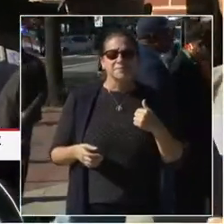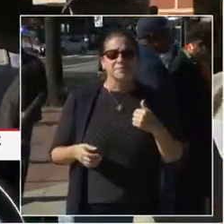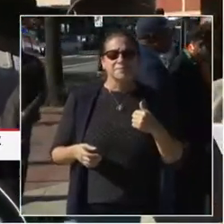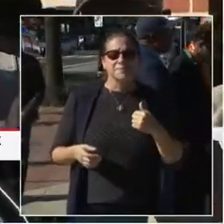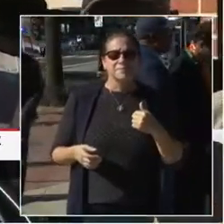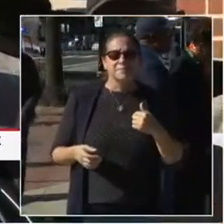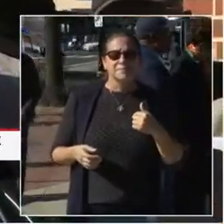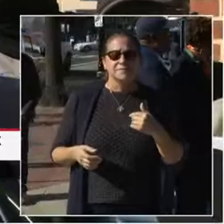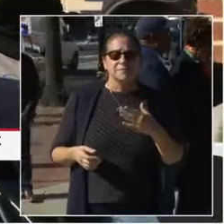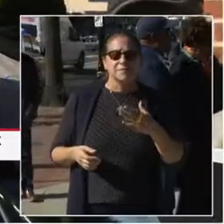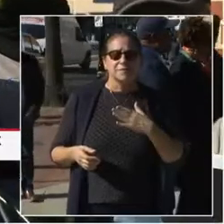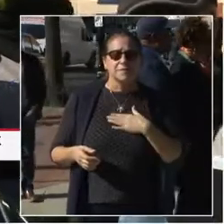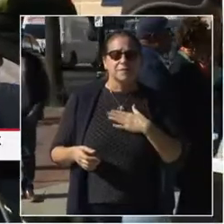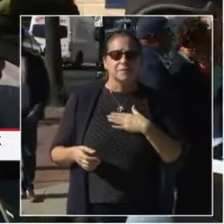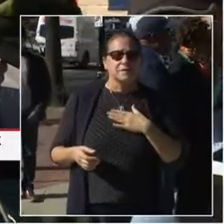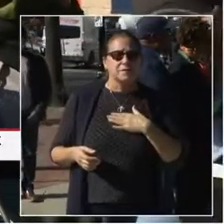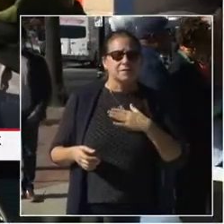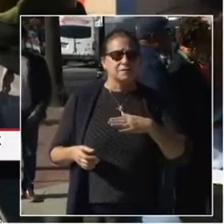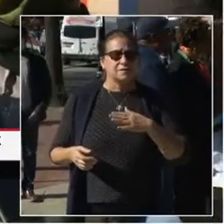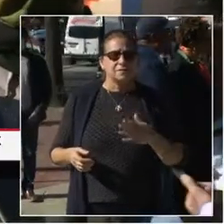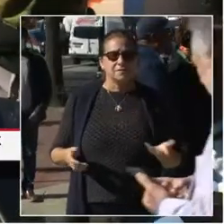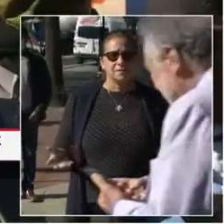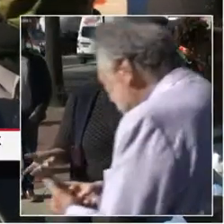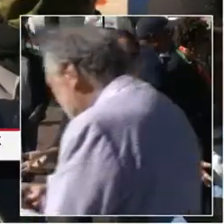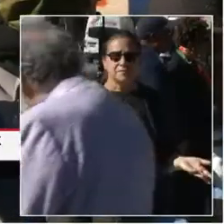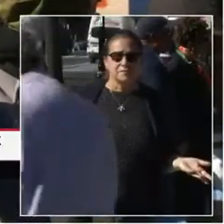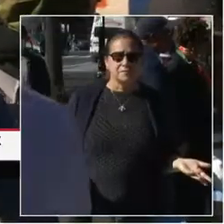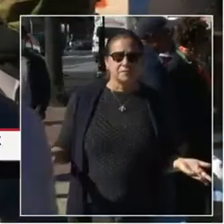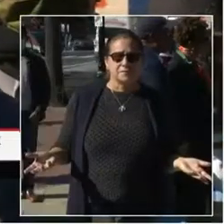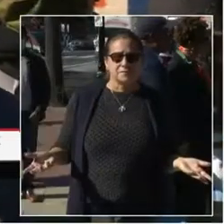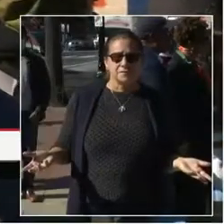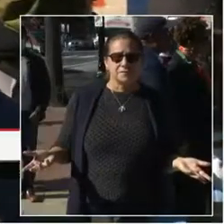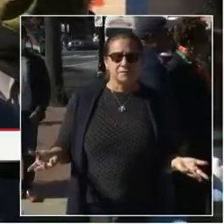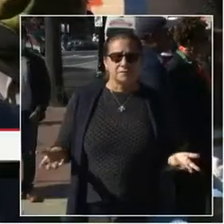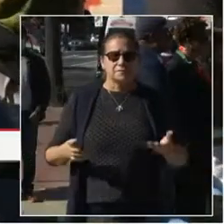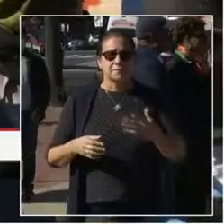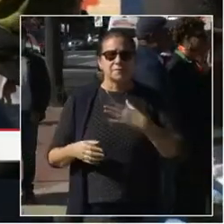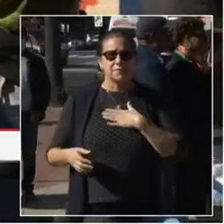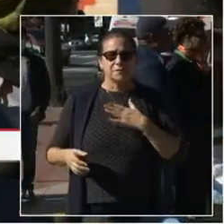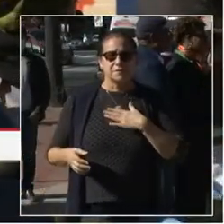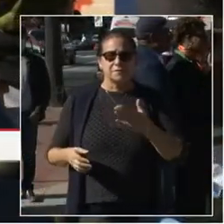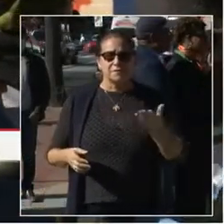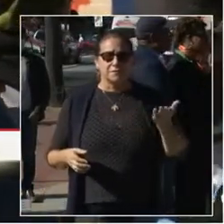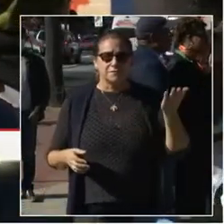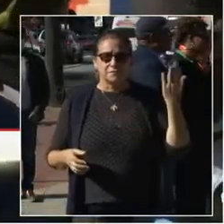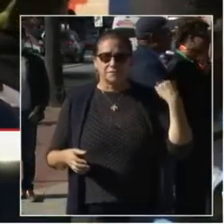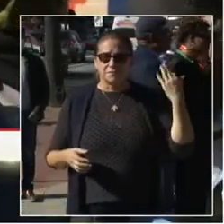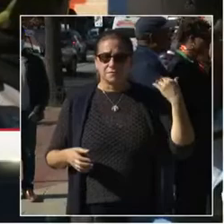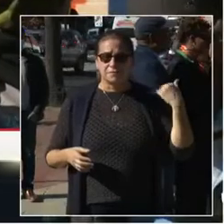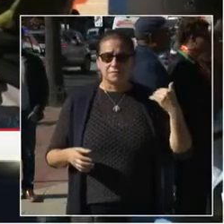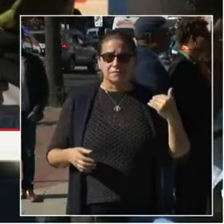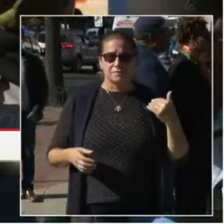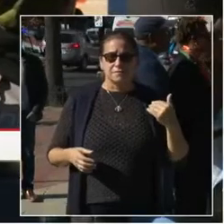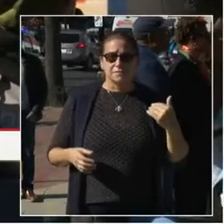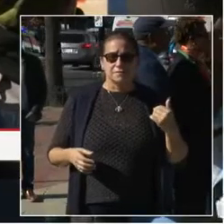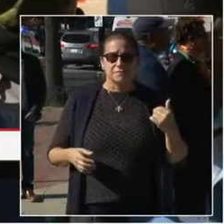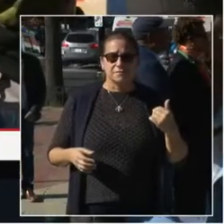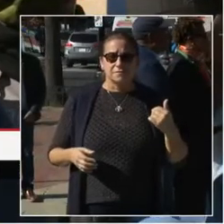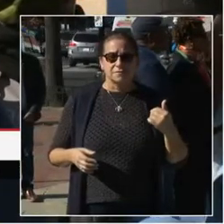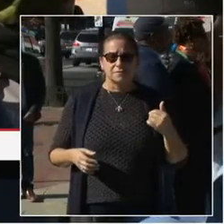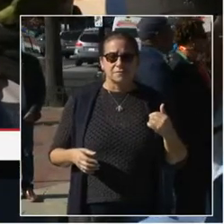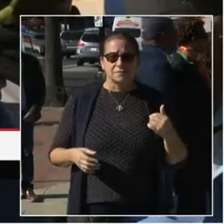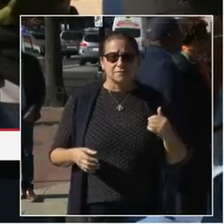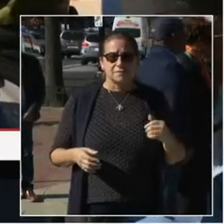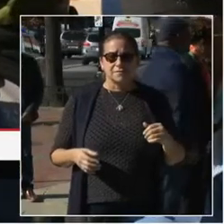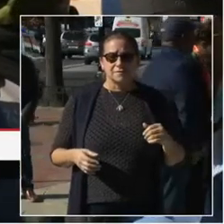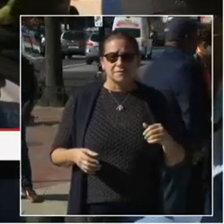if I didn't think I was going to make it, and I laughed and said, "Yeah, yesterday."